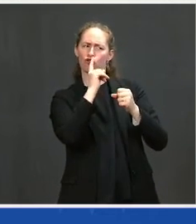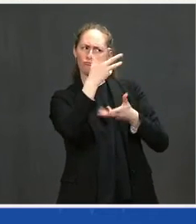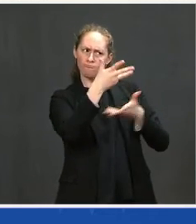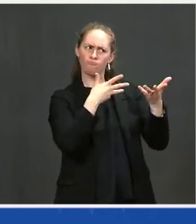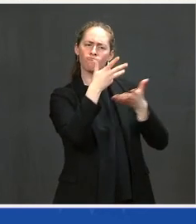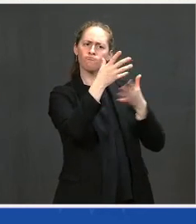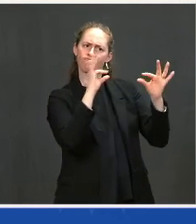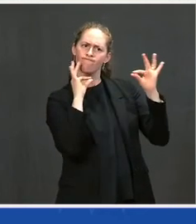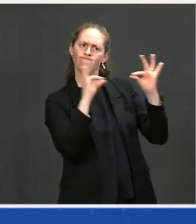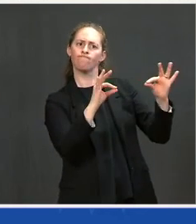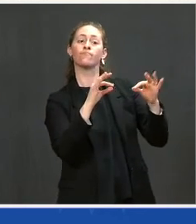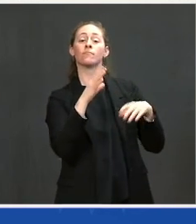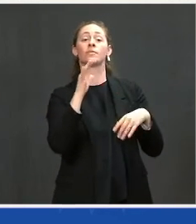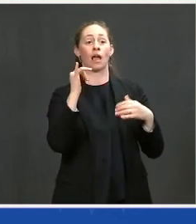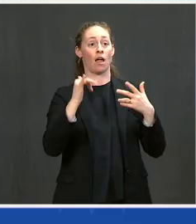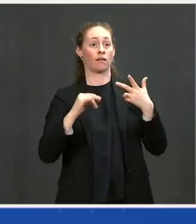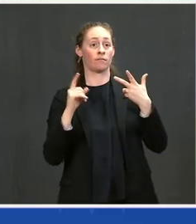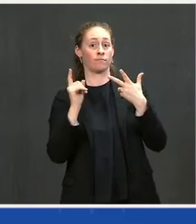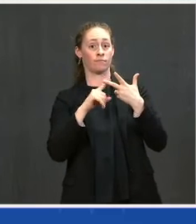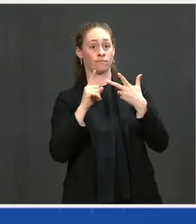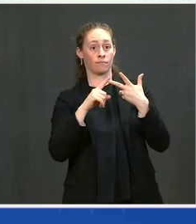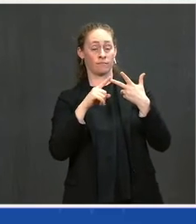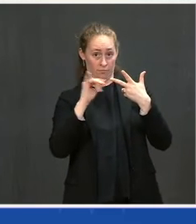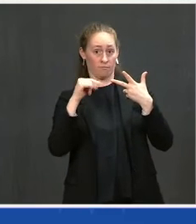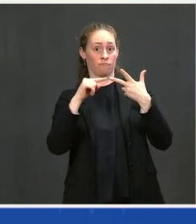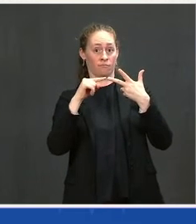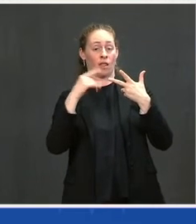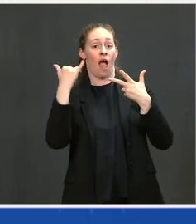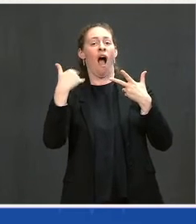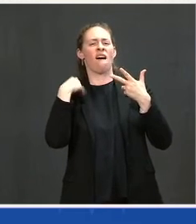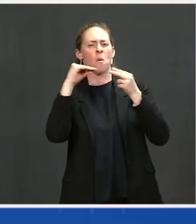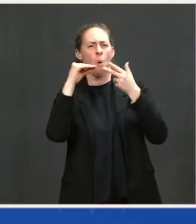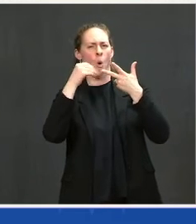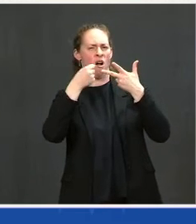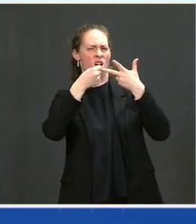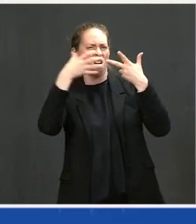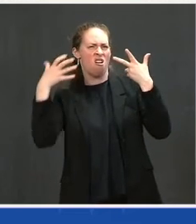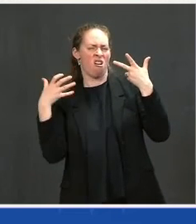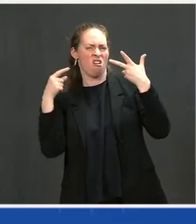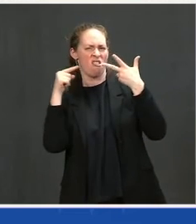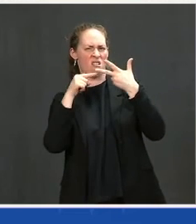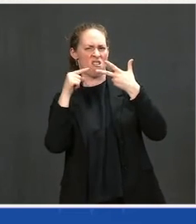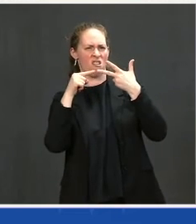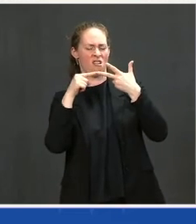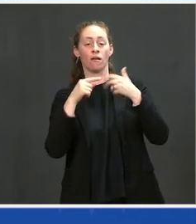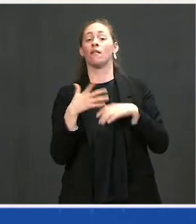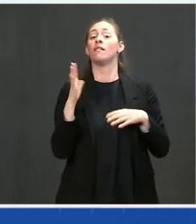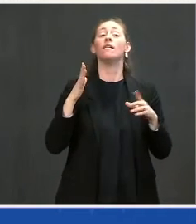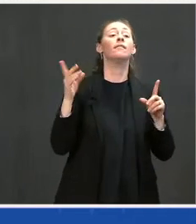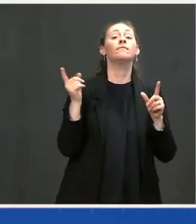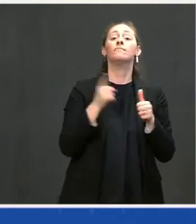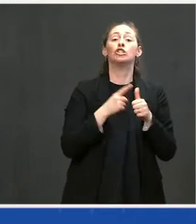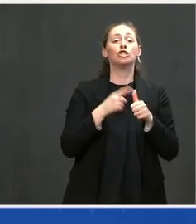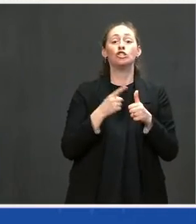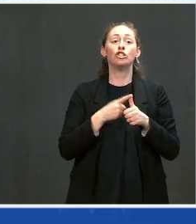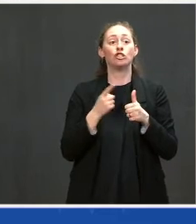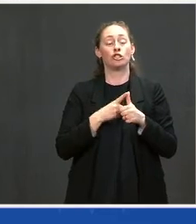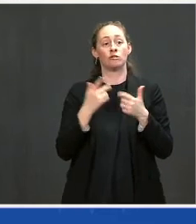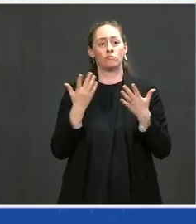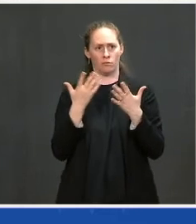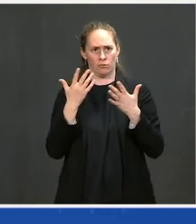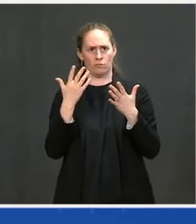things to do that, telling our people. First, we're going to invest in American workers and American